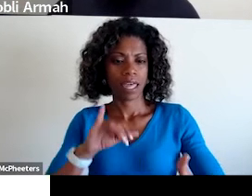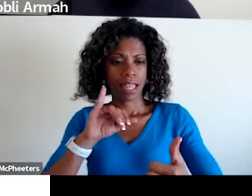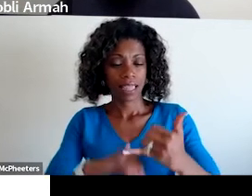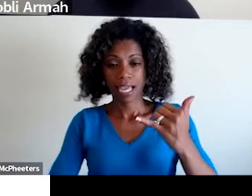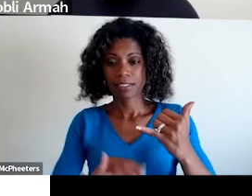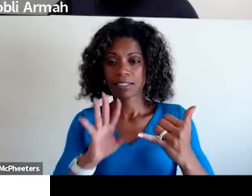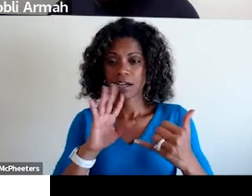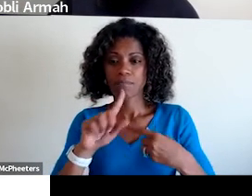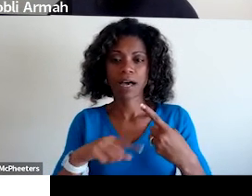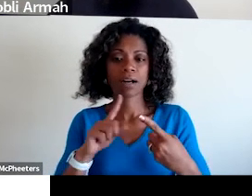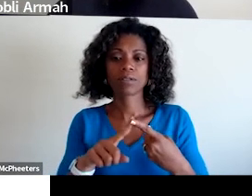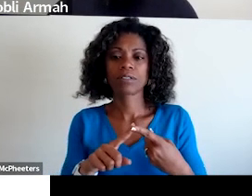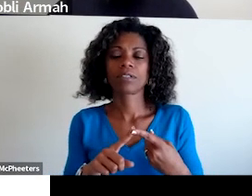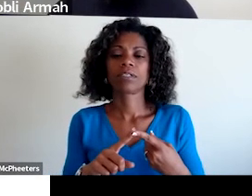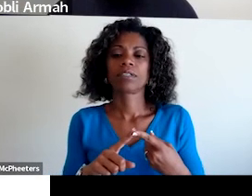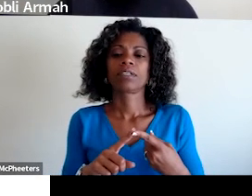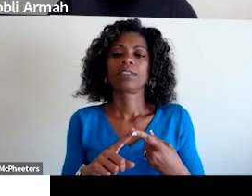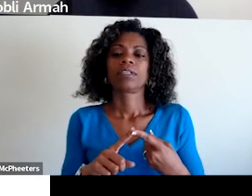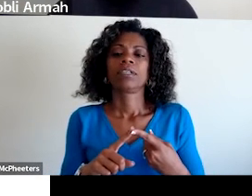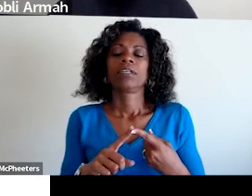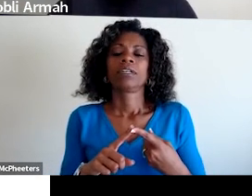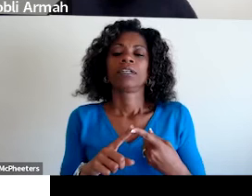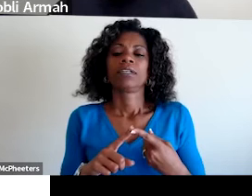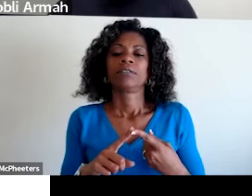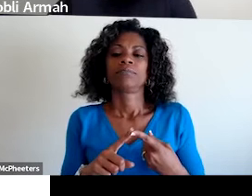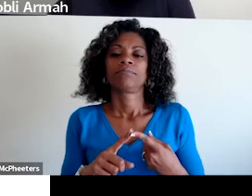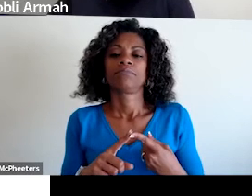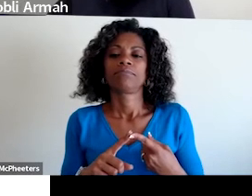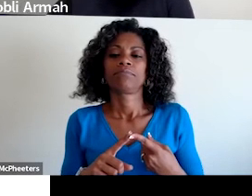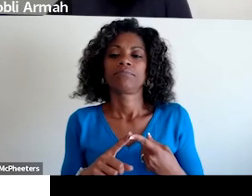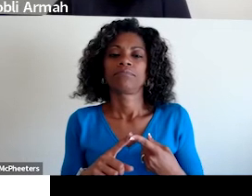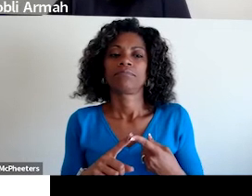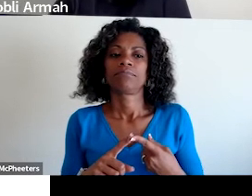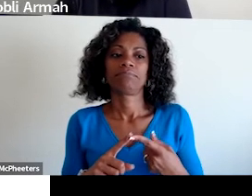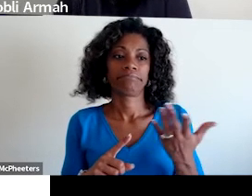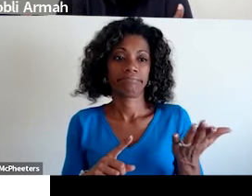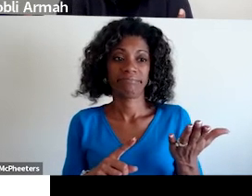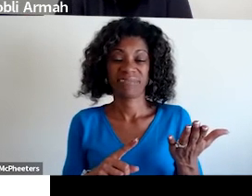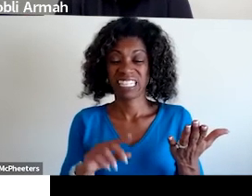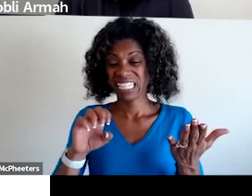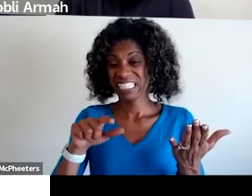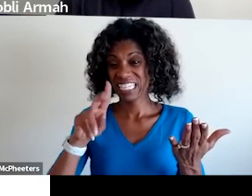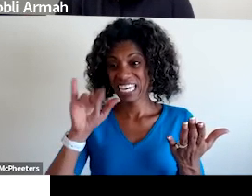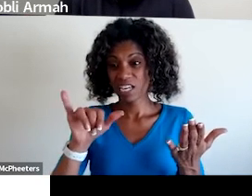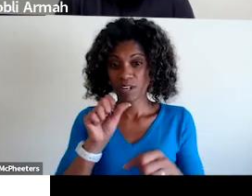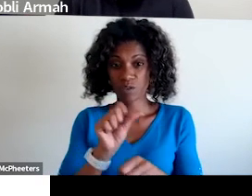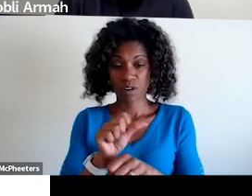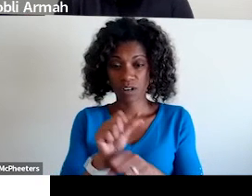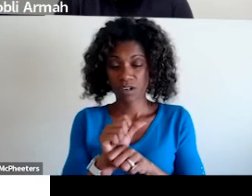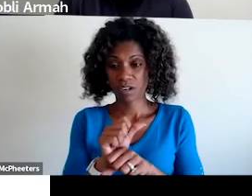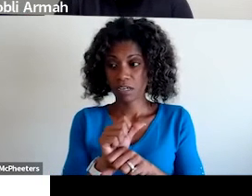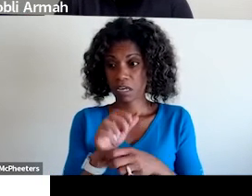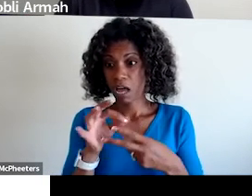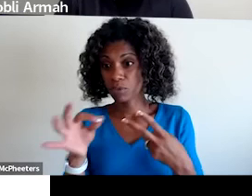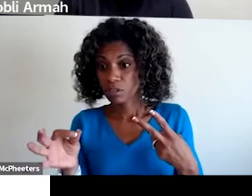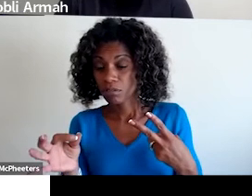today, is another one I have a strong bias about, is your work optional? So, I'm